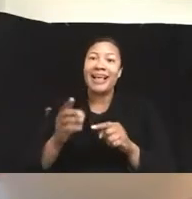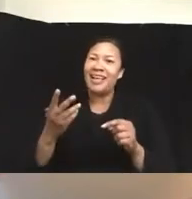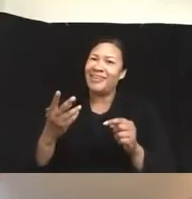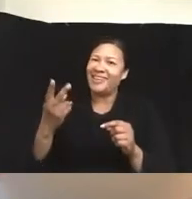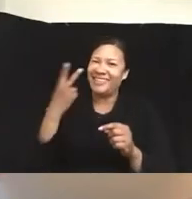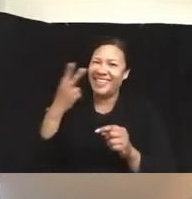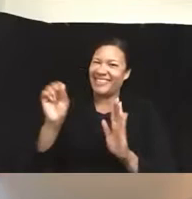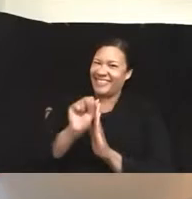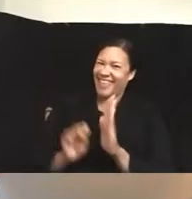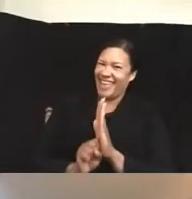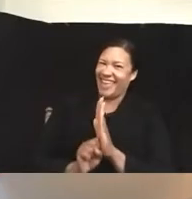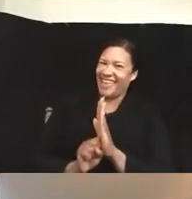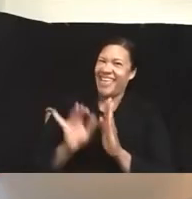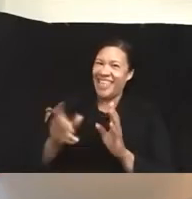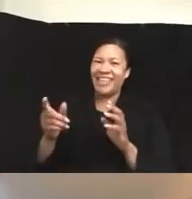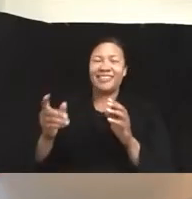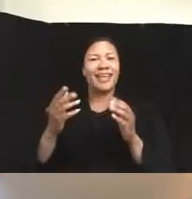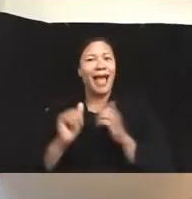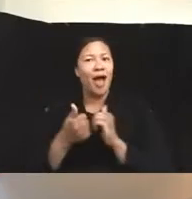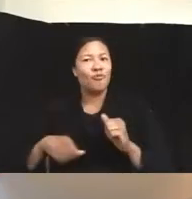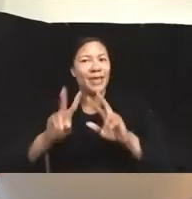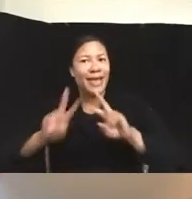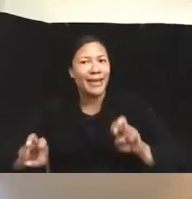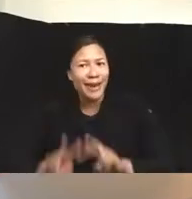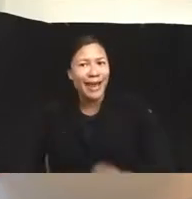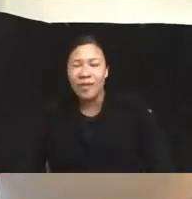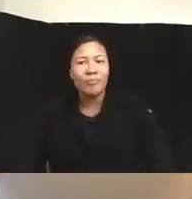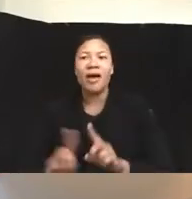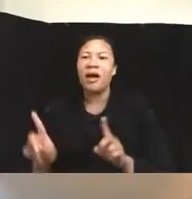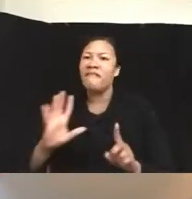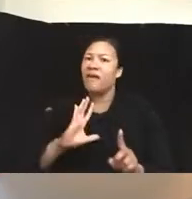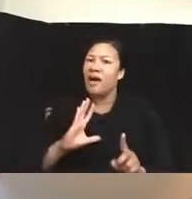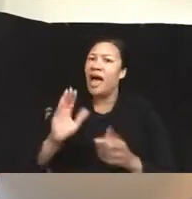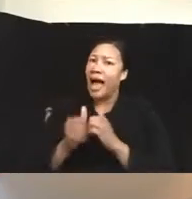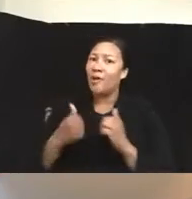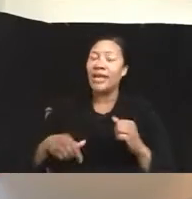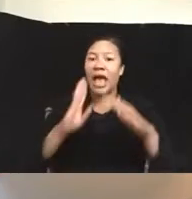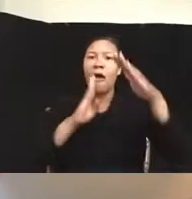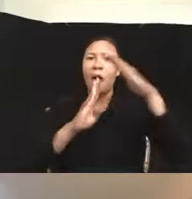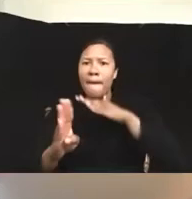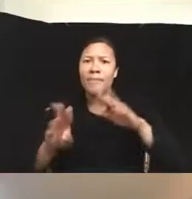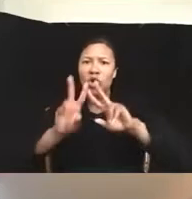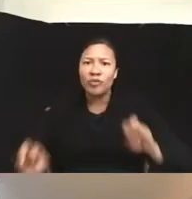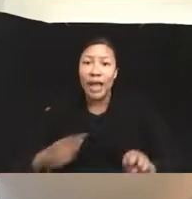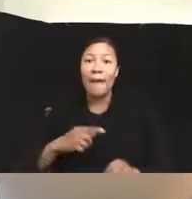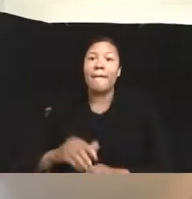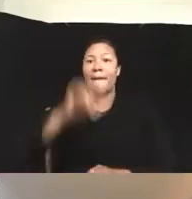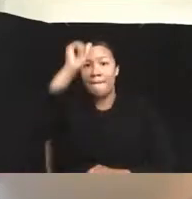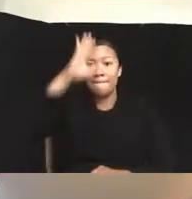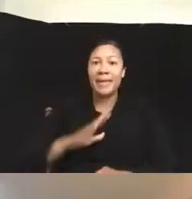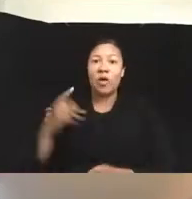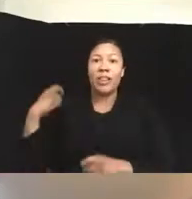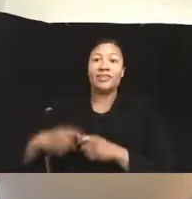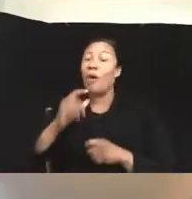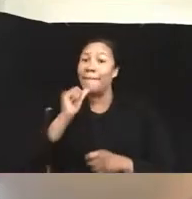he's grateful to you, but also just thinking, how can he bring, he says, how can I stay humble and critical as a male Latino, non-Black, non-Indigenous,